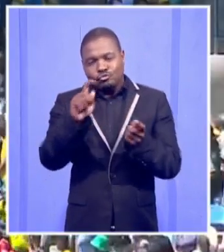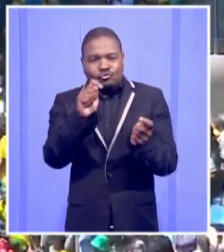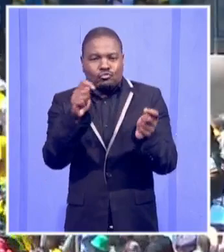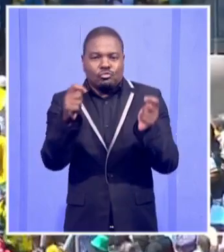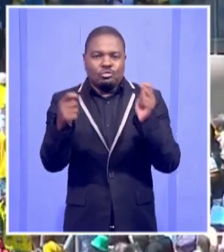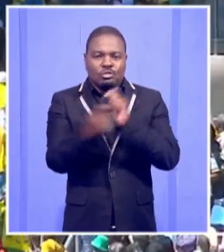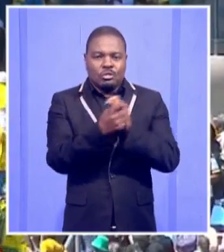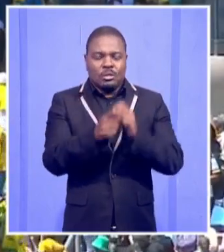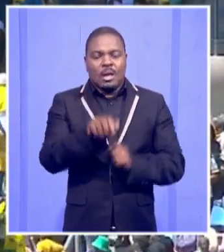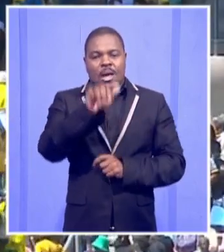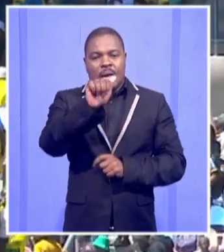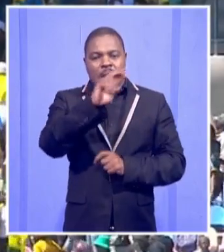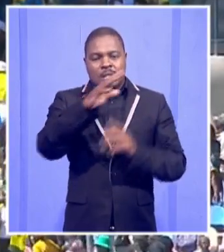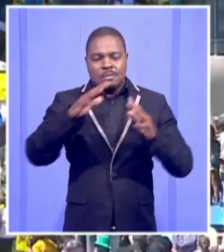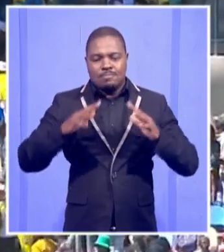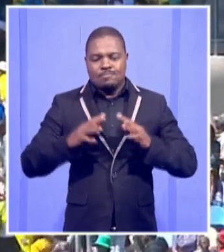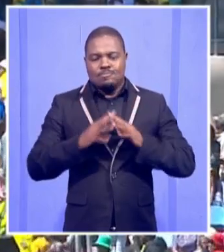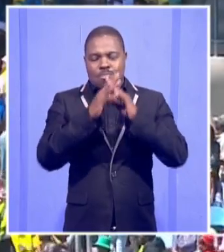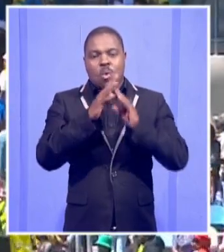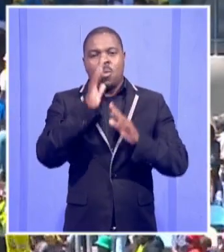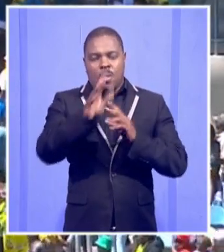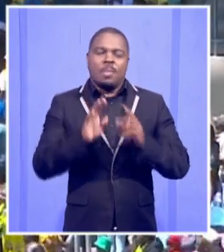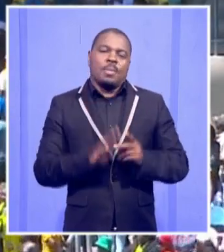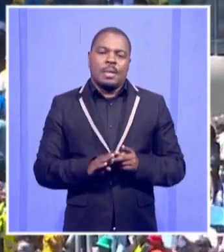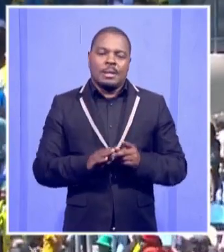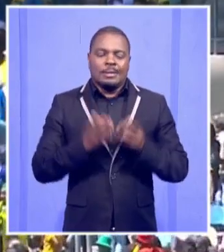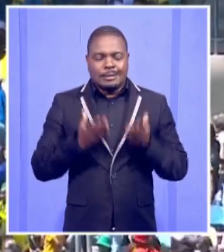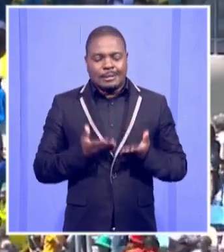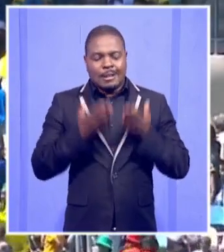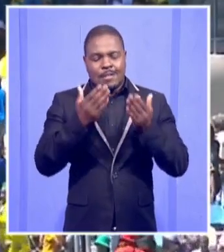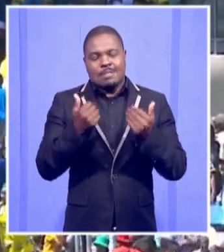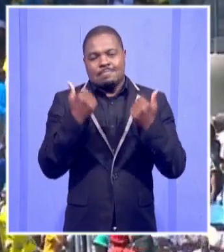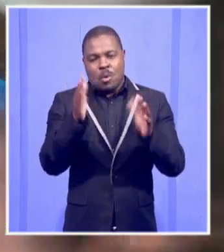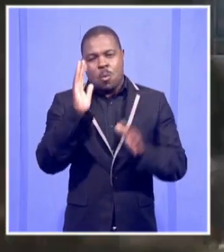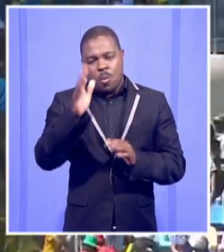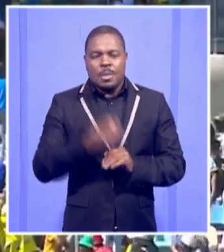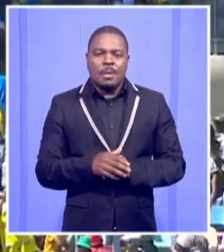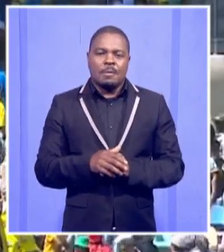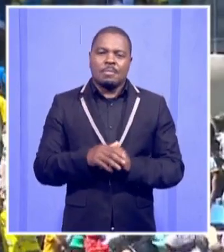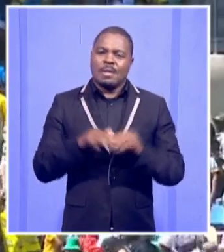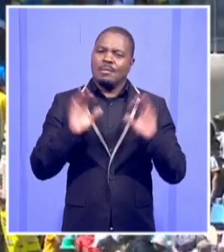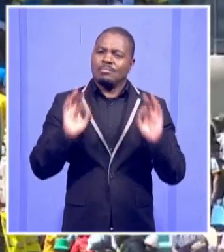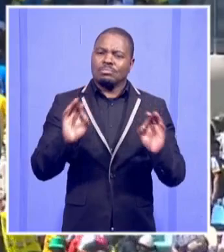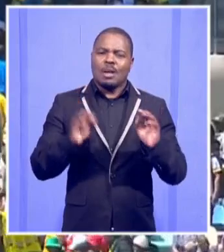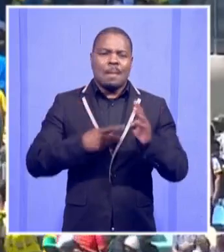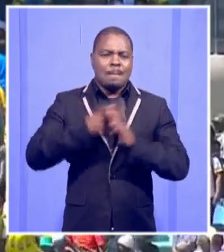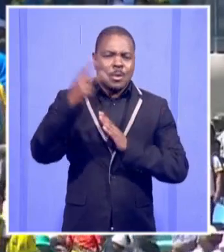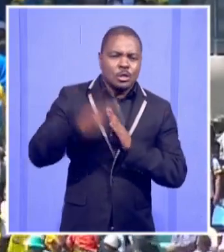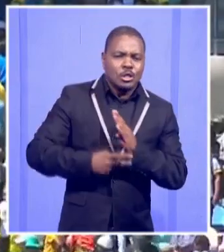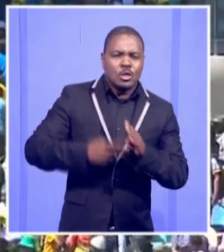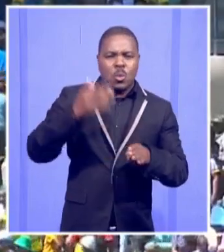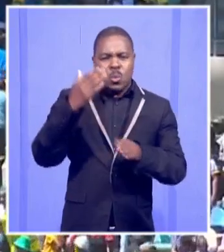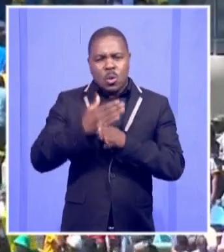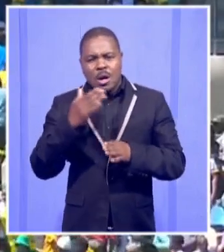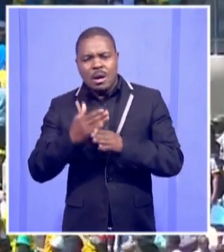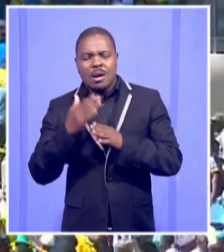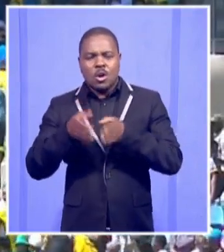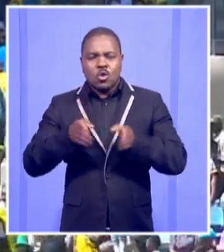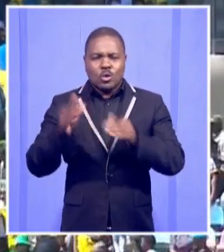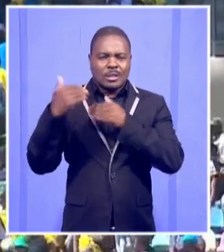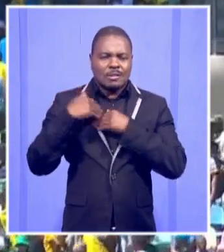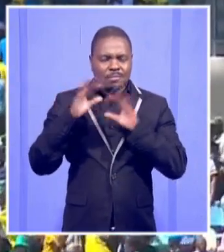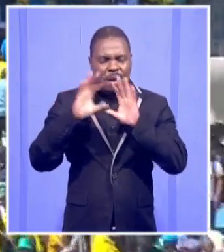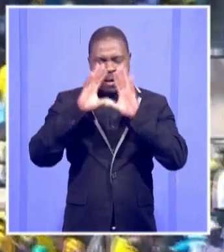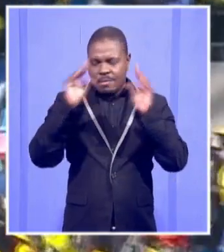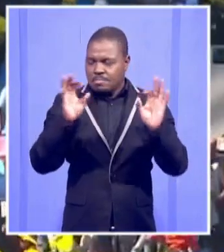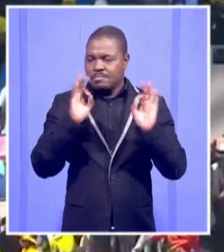is going to be united. There's going to be service delivery. There's going to be work. There's going to be projects. There's going to be road safety. Everything's going to be